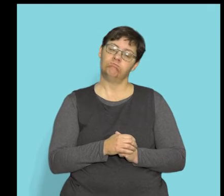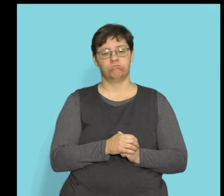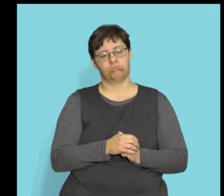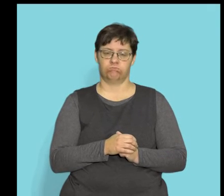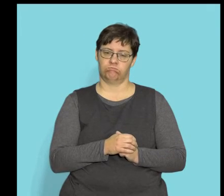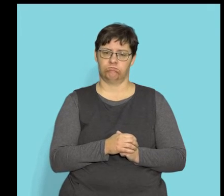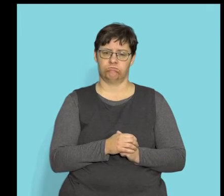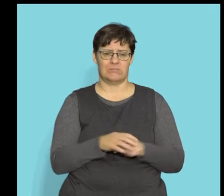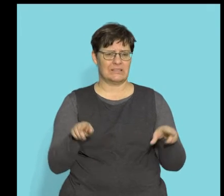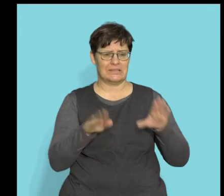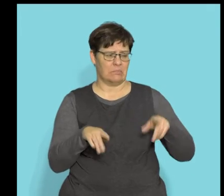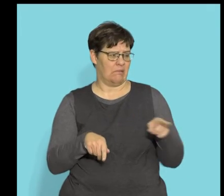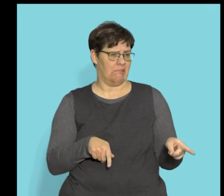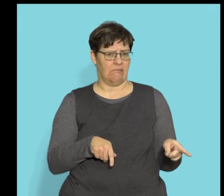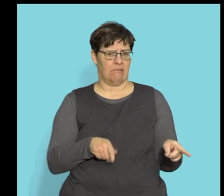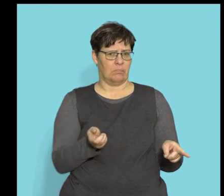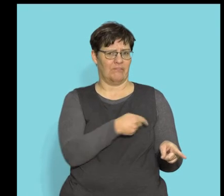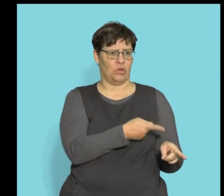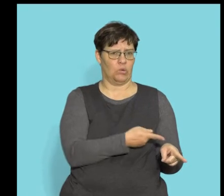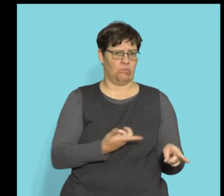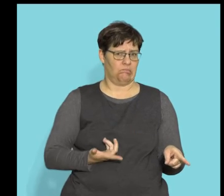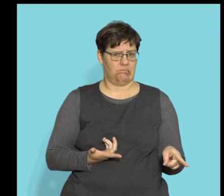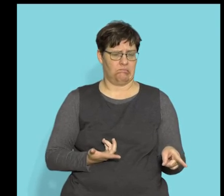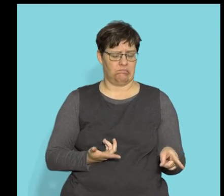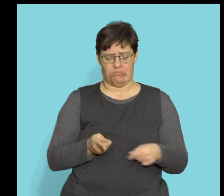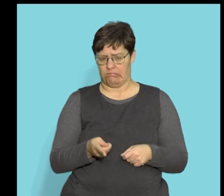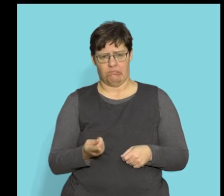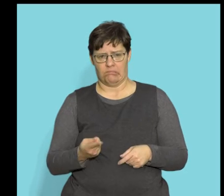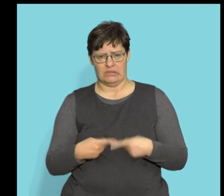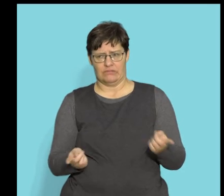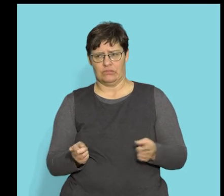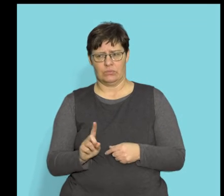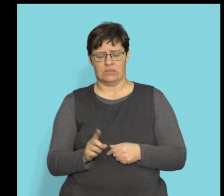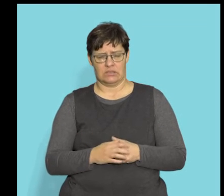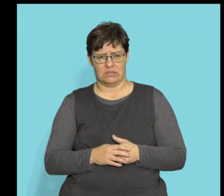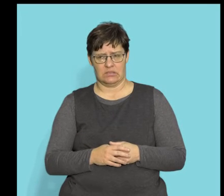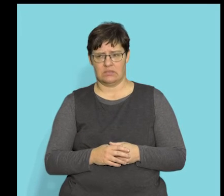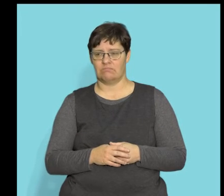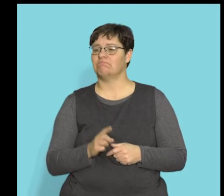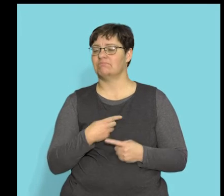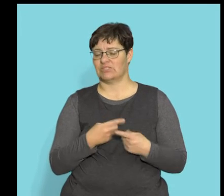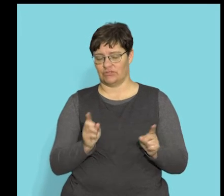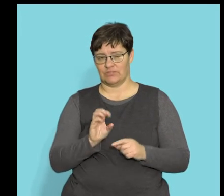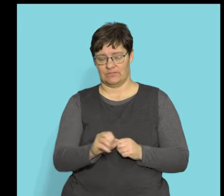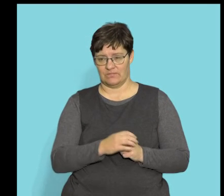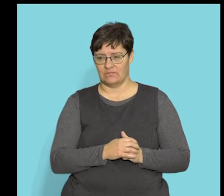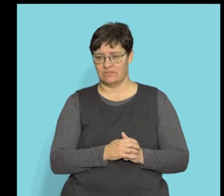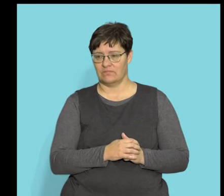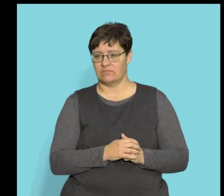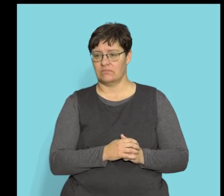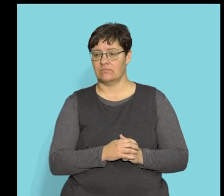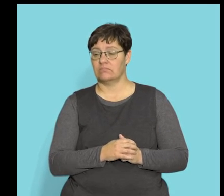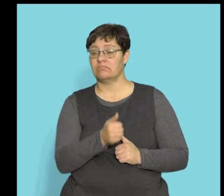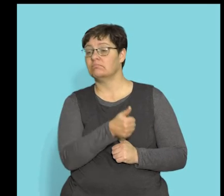well, ma'am, this looks very similar to the example I just did. But there is a difference. The